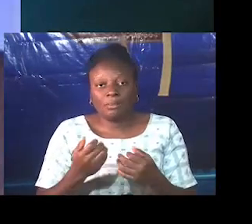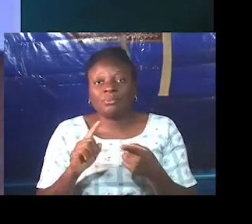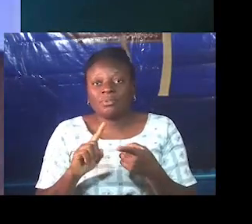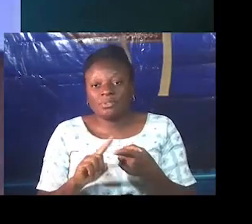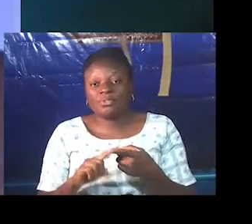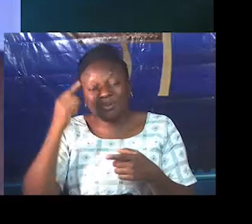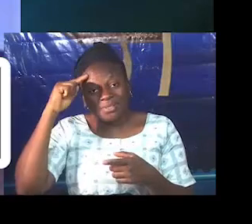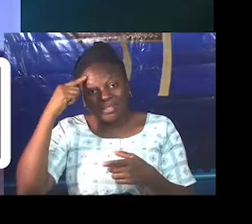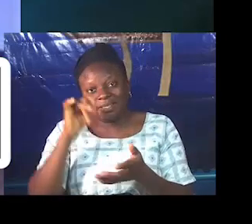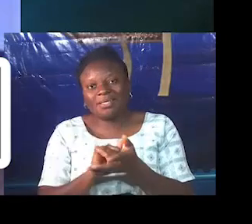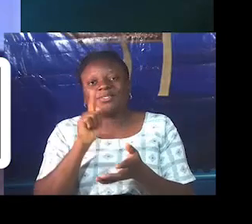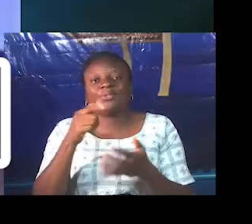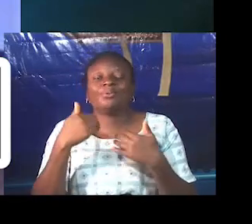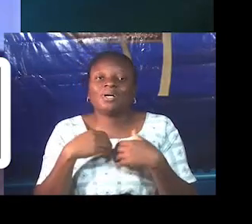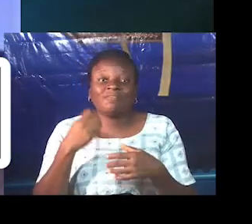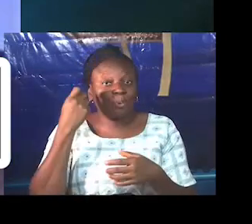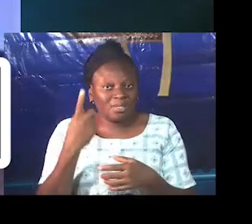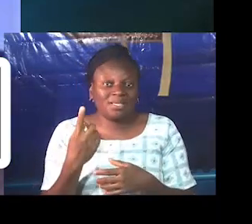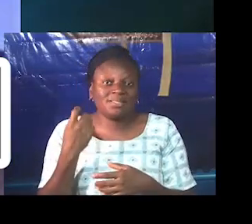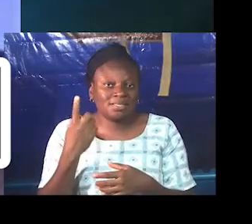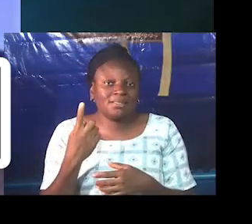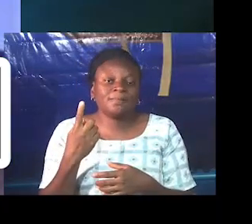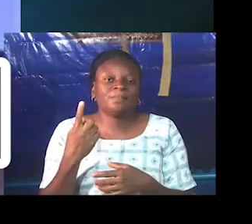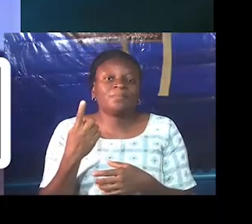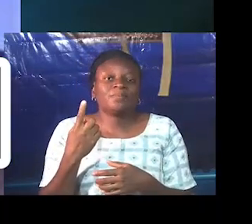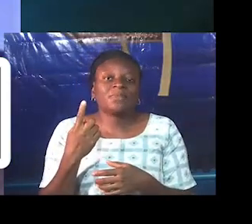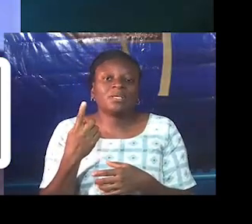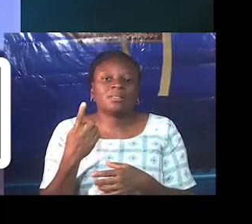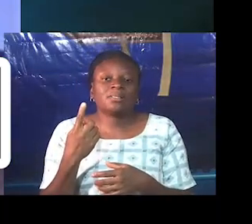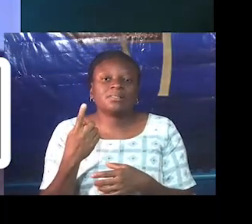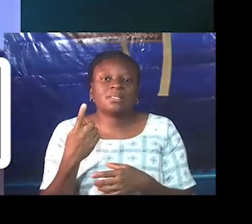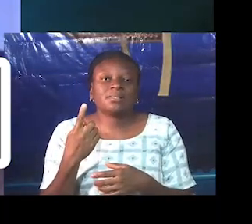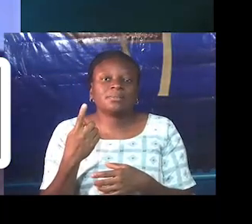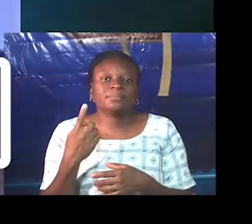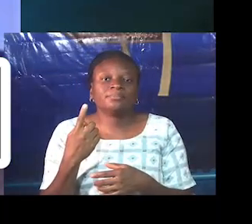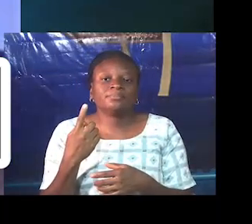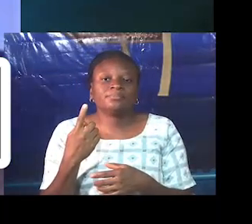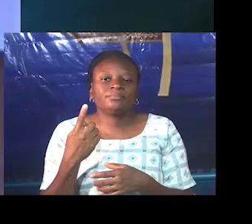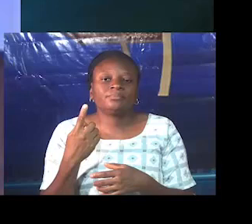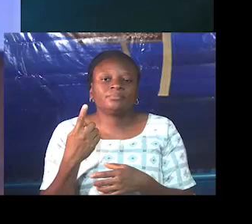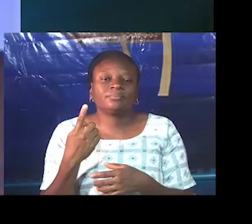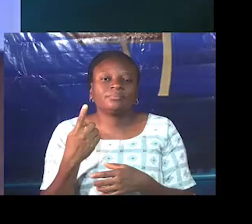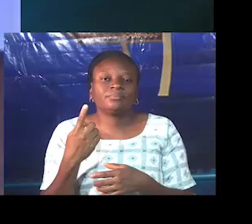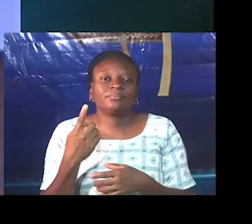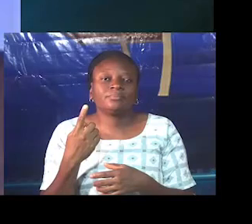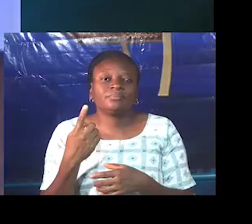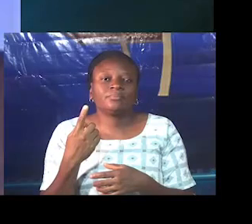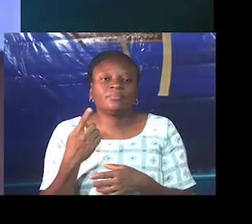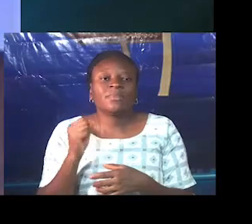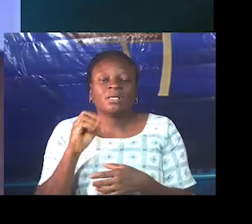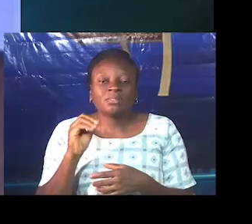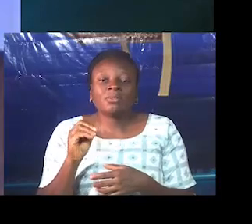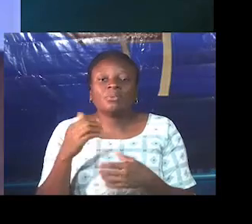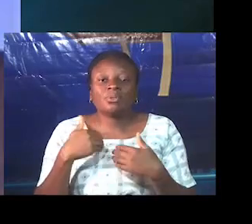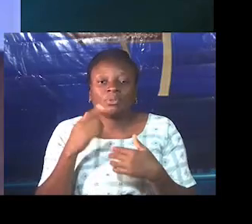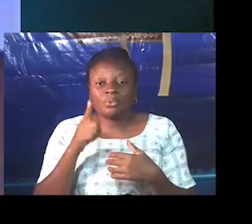note, those that we don't consider for marriage does not include a man that is born again but is